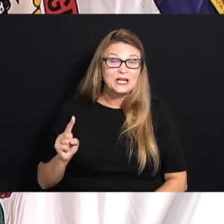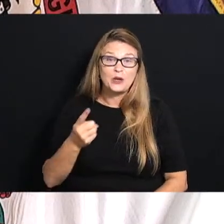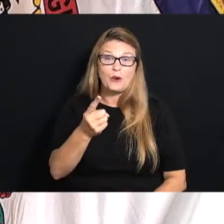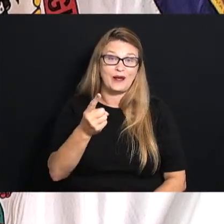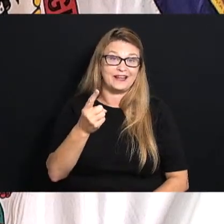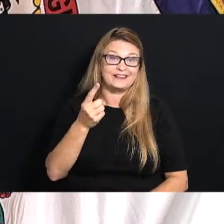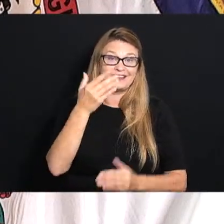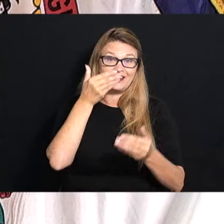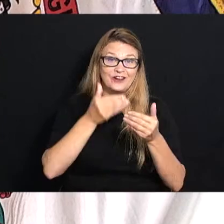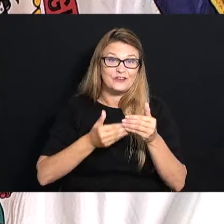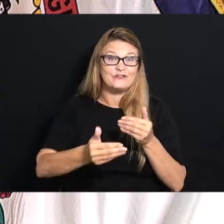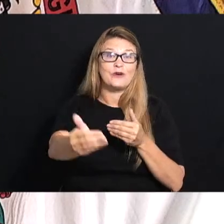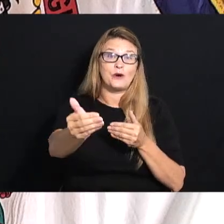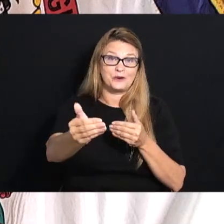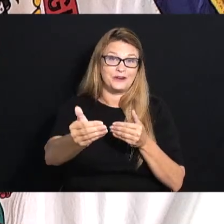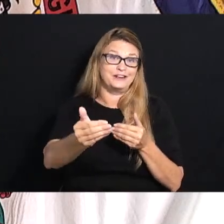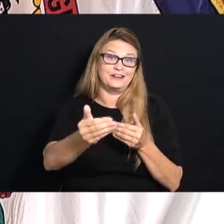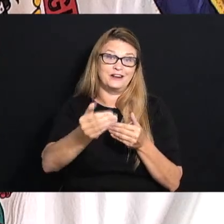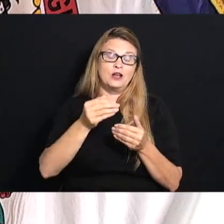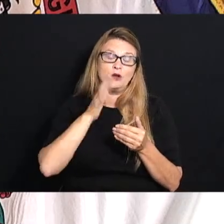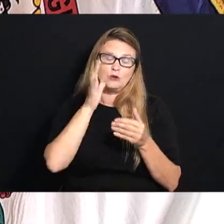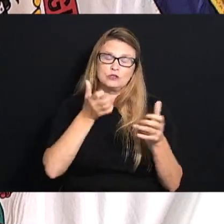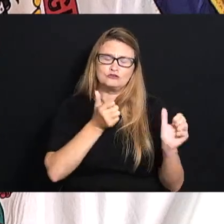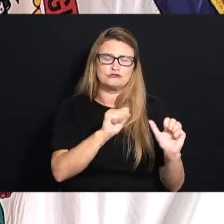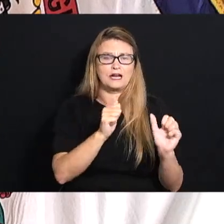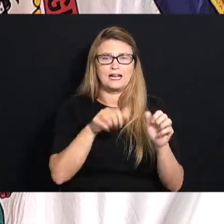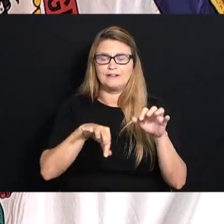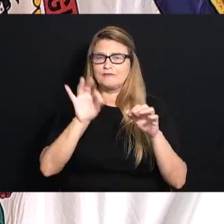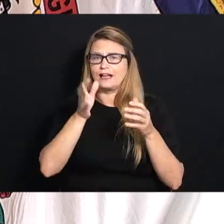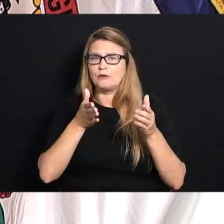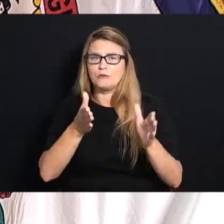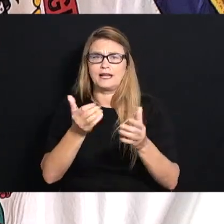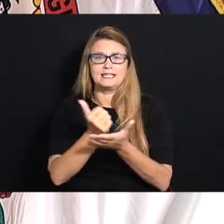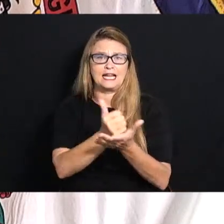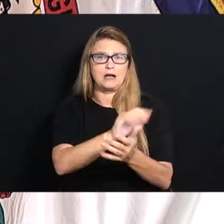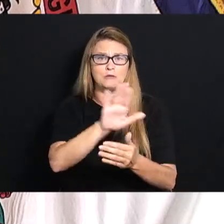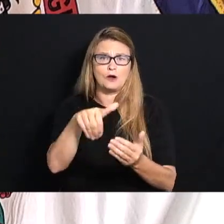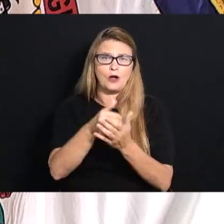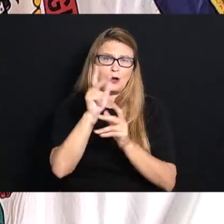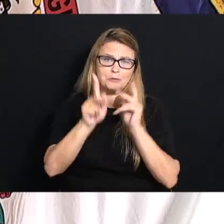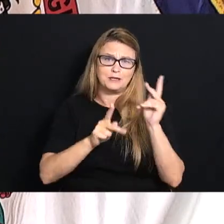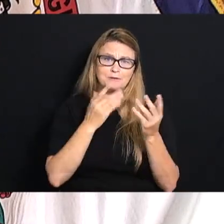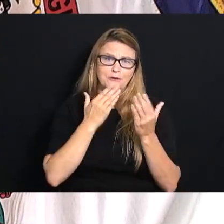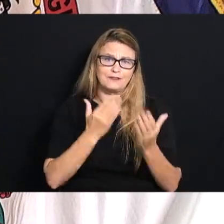down until we flip every rock and try to help everybody we can possibly help. Thank you so much.